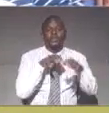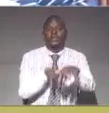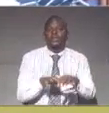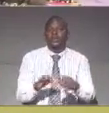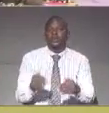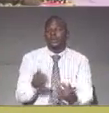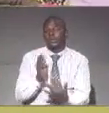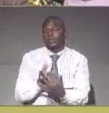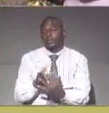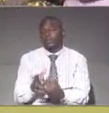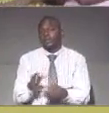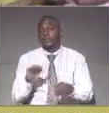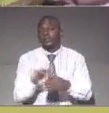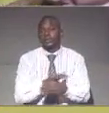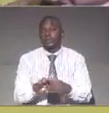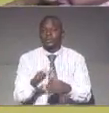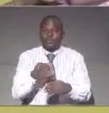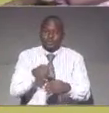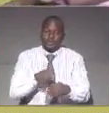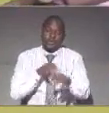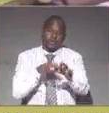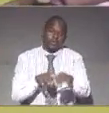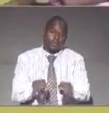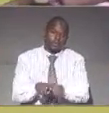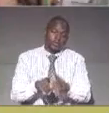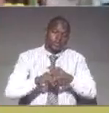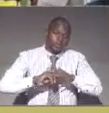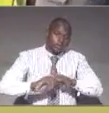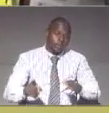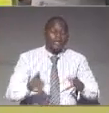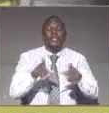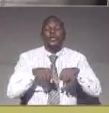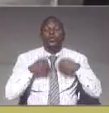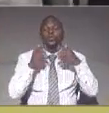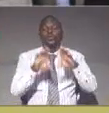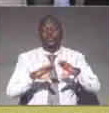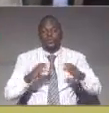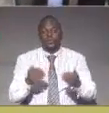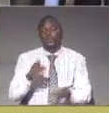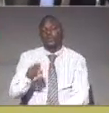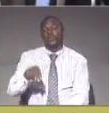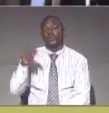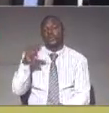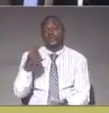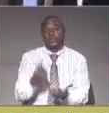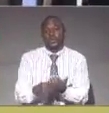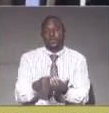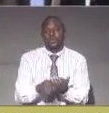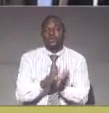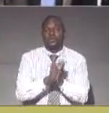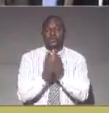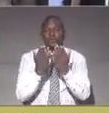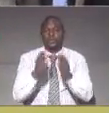and medium-sized enterprises within the agribusiness, refugees, and the host community in northern Uganda. Mutesa